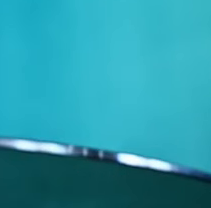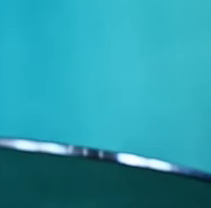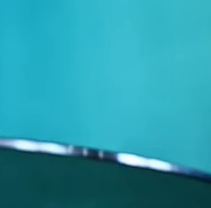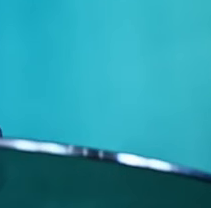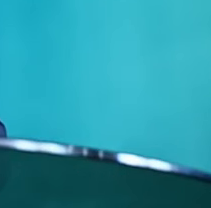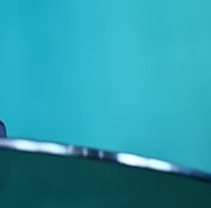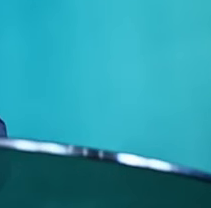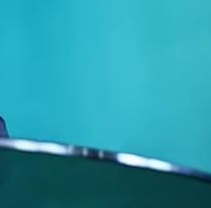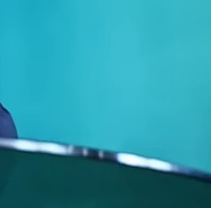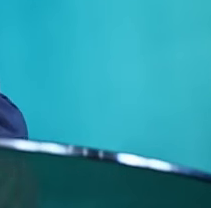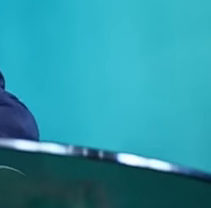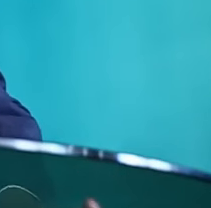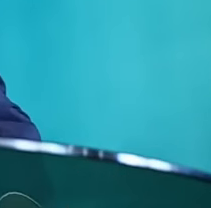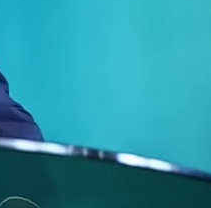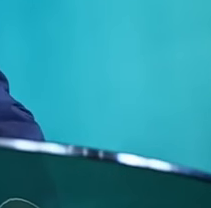speaking to all of us and saying that